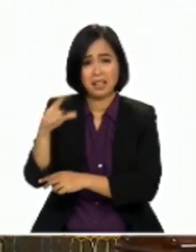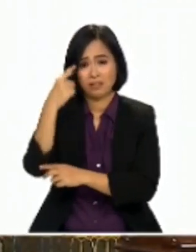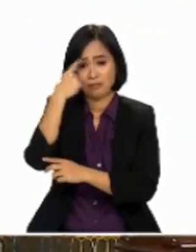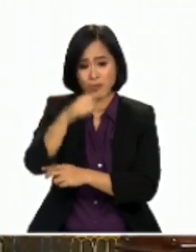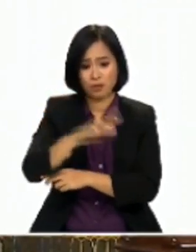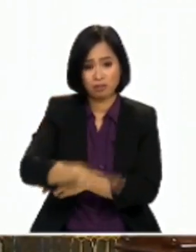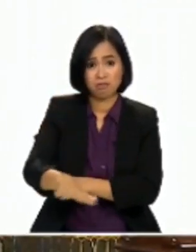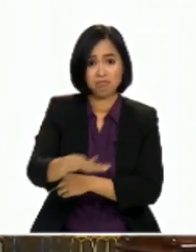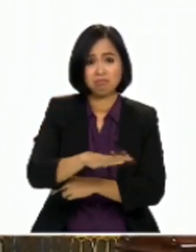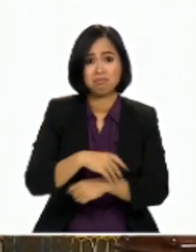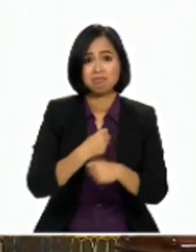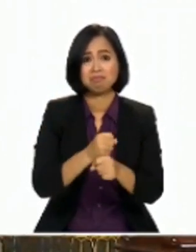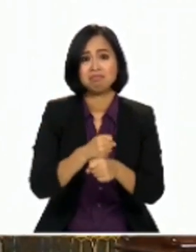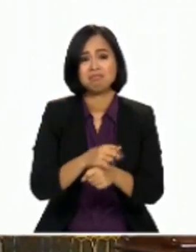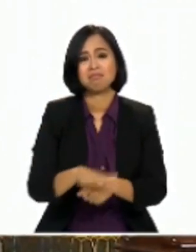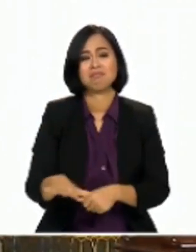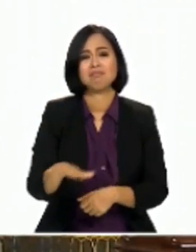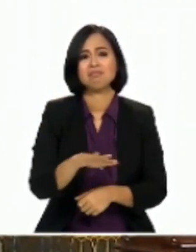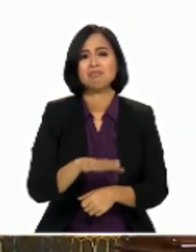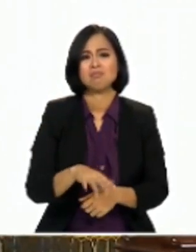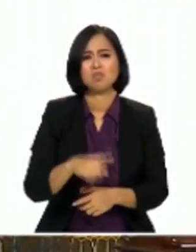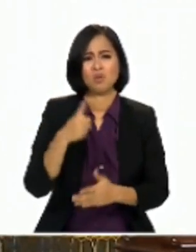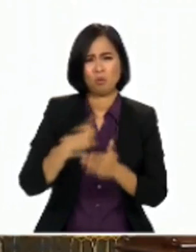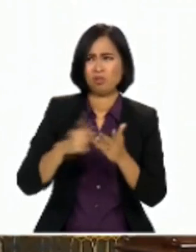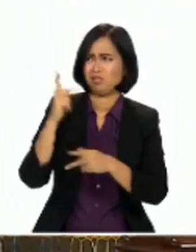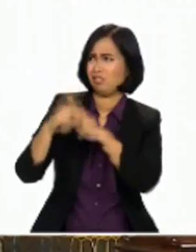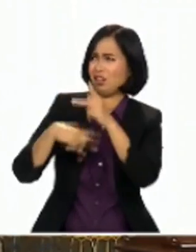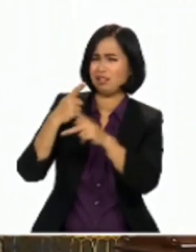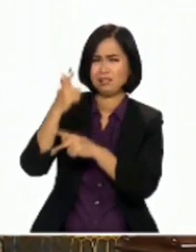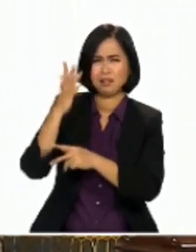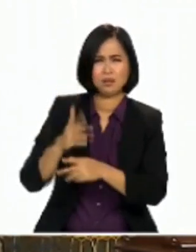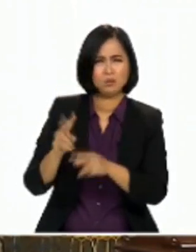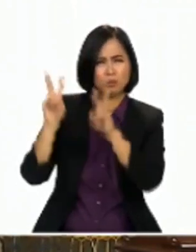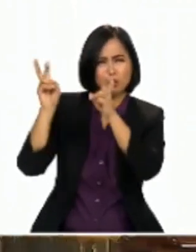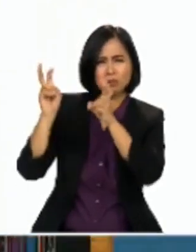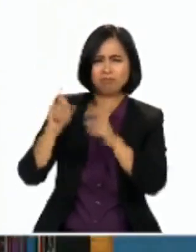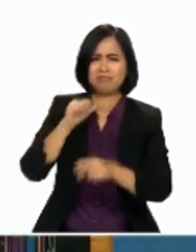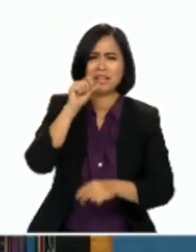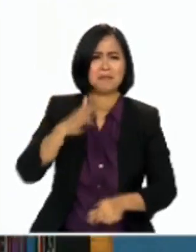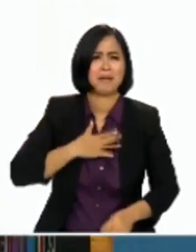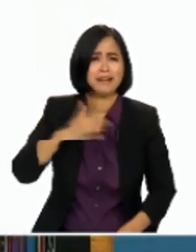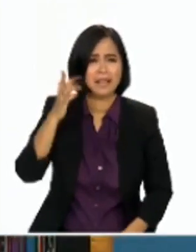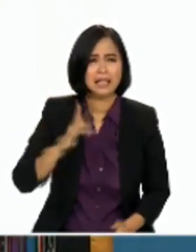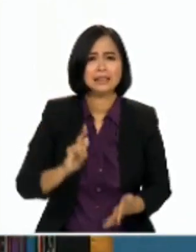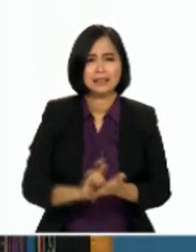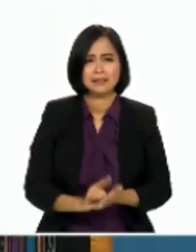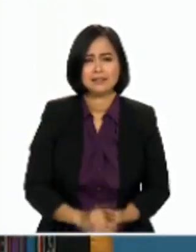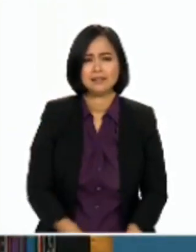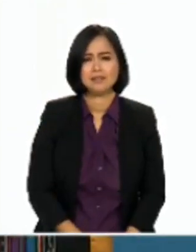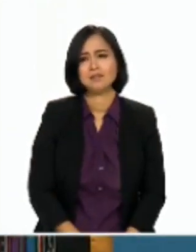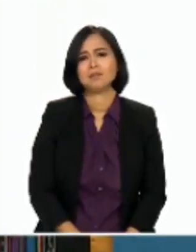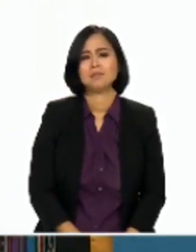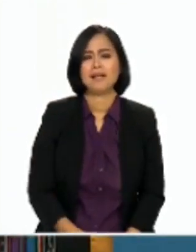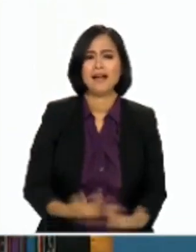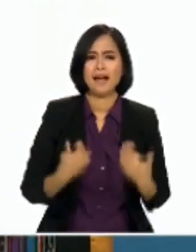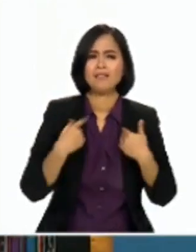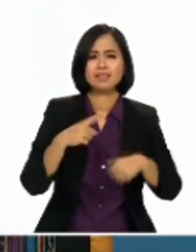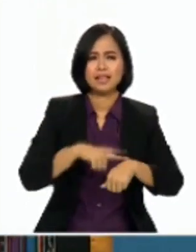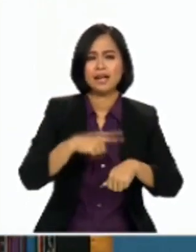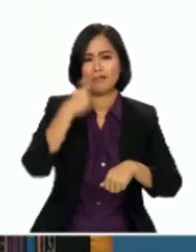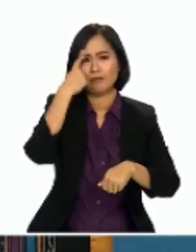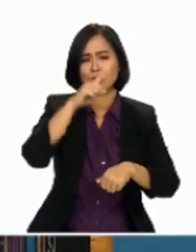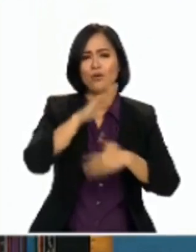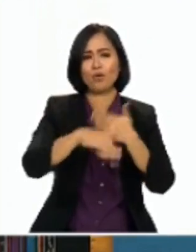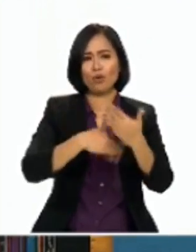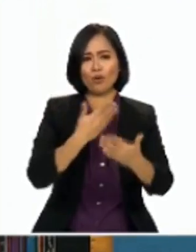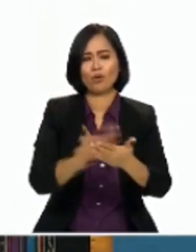creation. Then what kind of God is he? He is not my God. There's a time to for everything, a